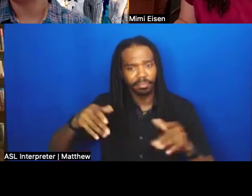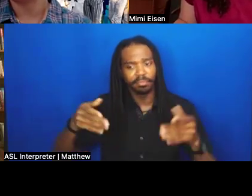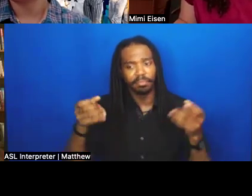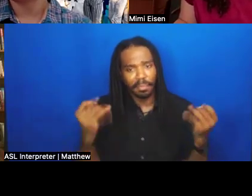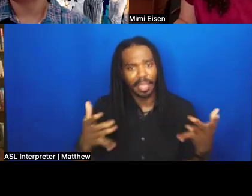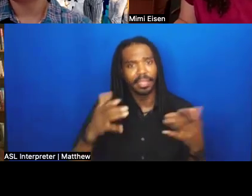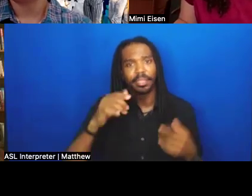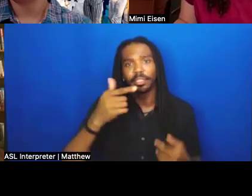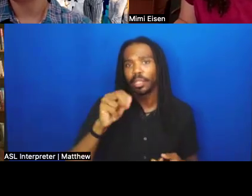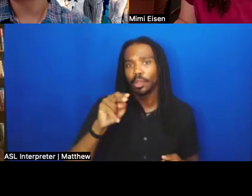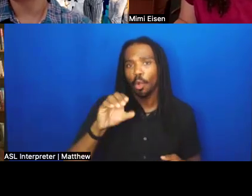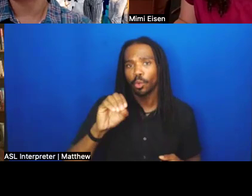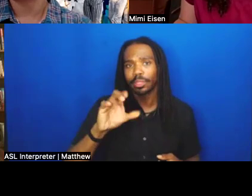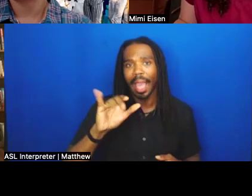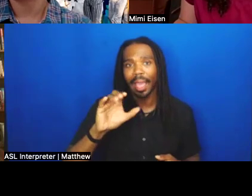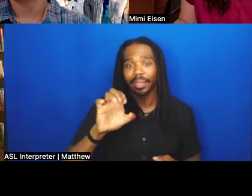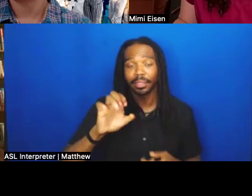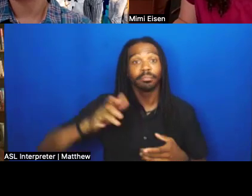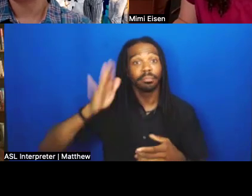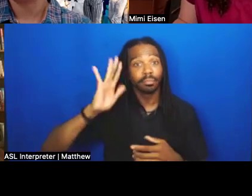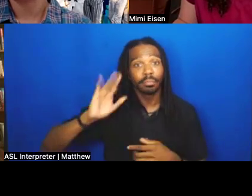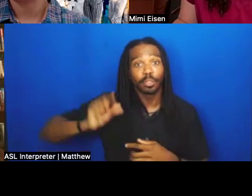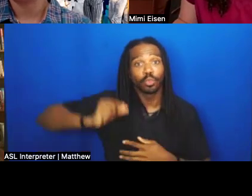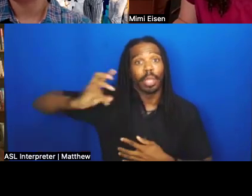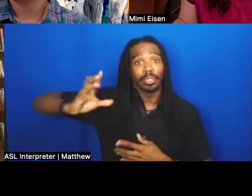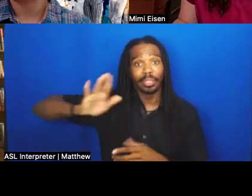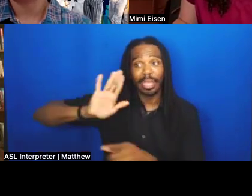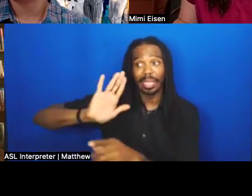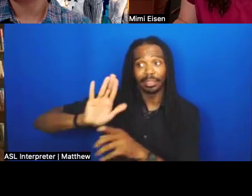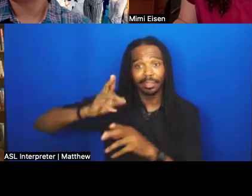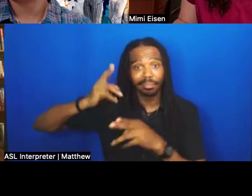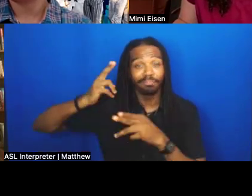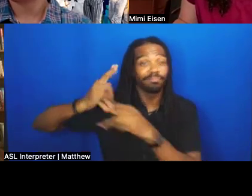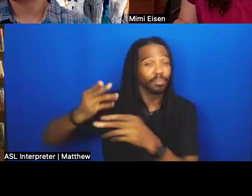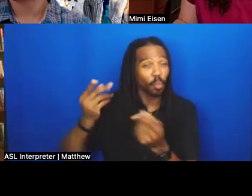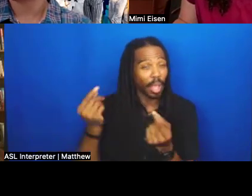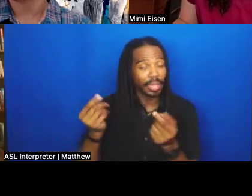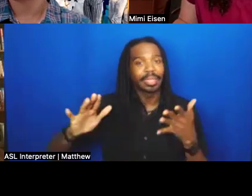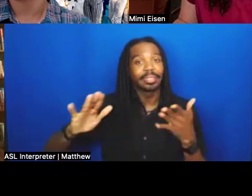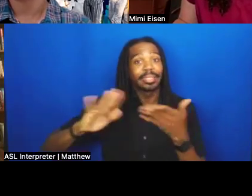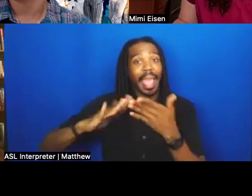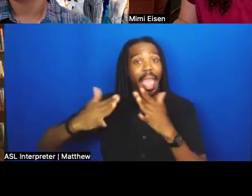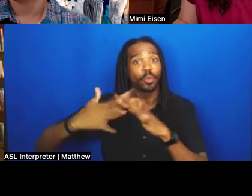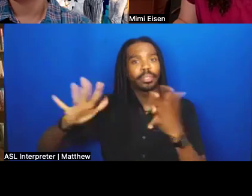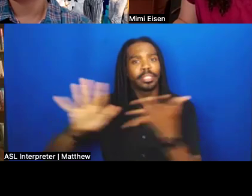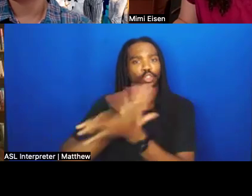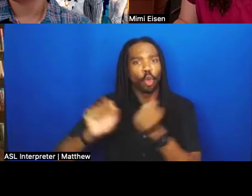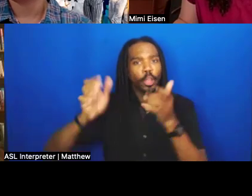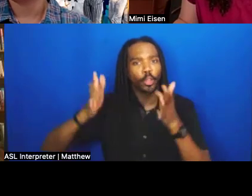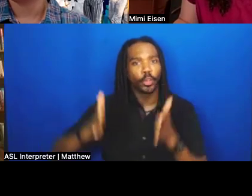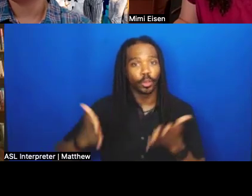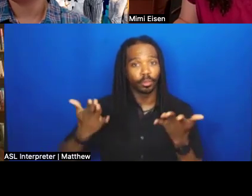was called the town destroyer because during the fights with the British, he actually helped to